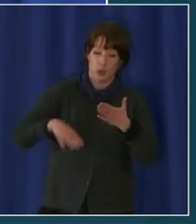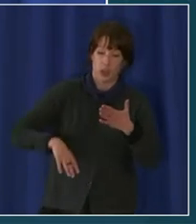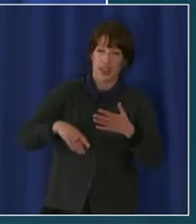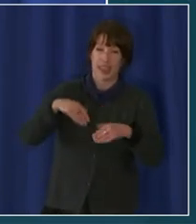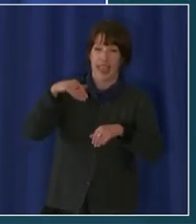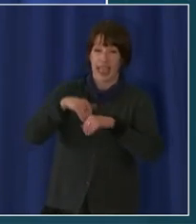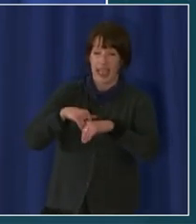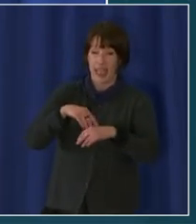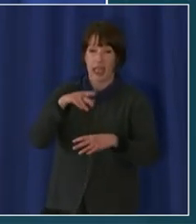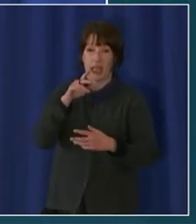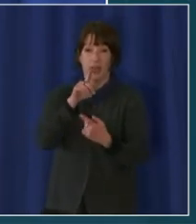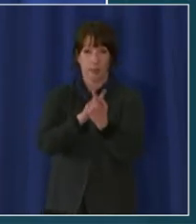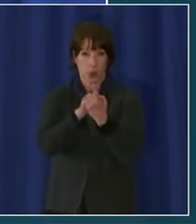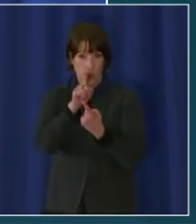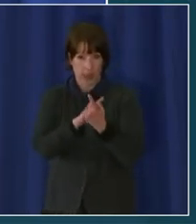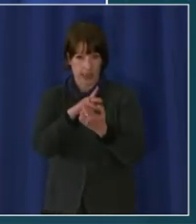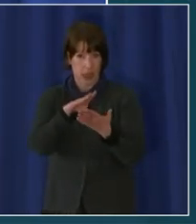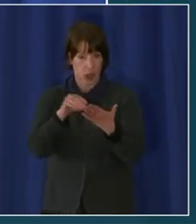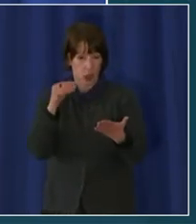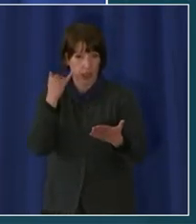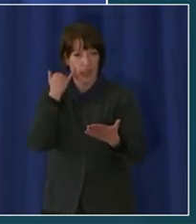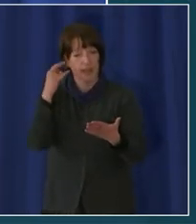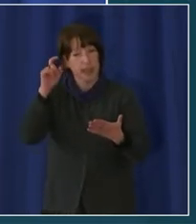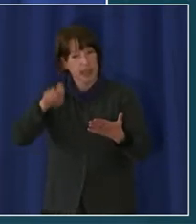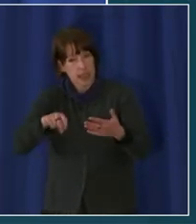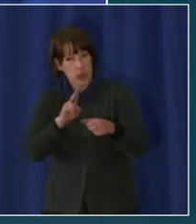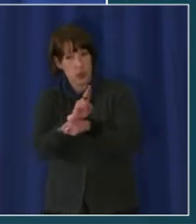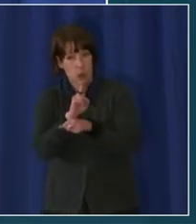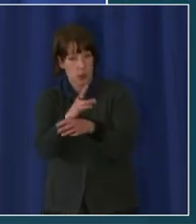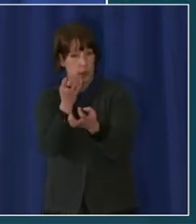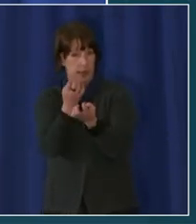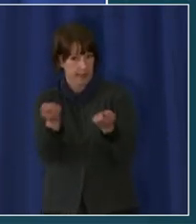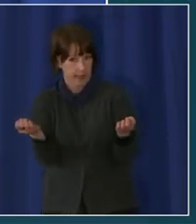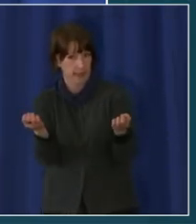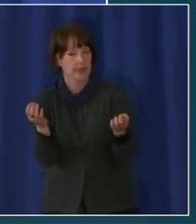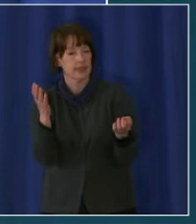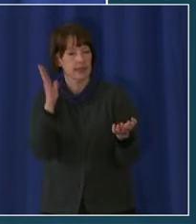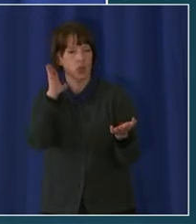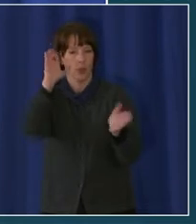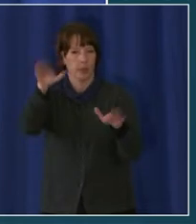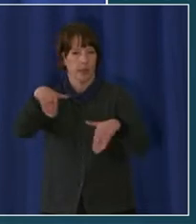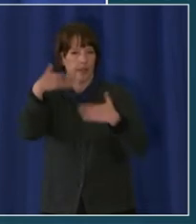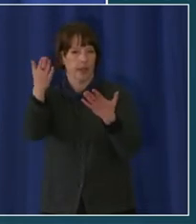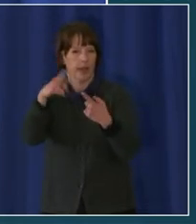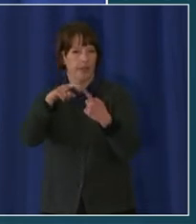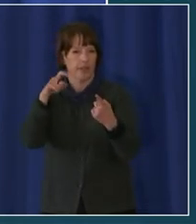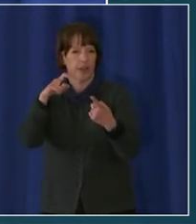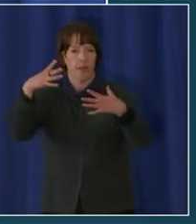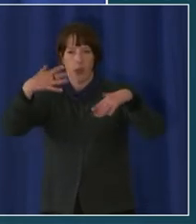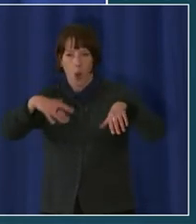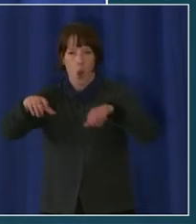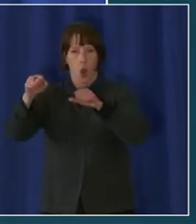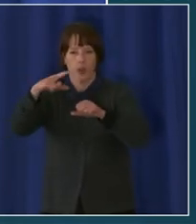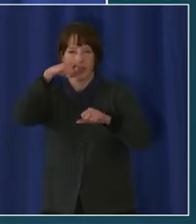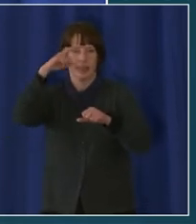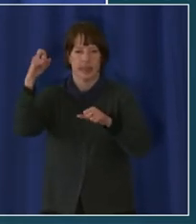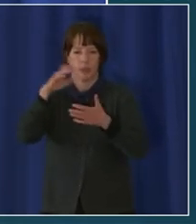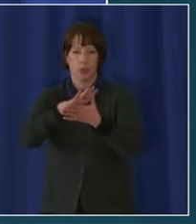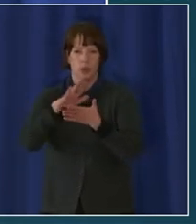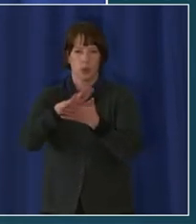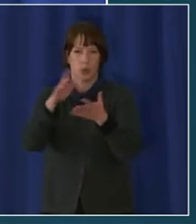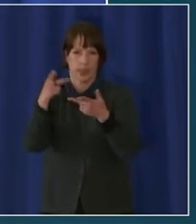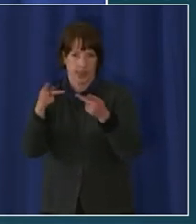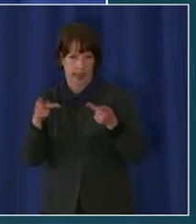in in-person learning, if there's a need to use devices, that will be provided by the host summer school